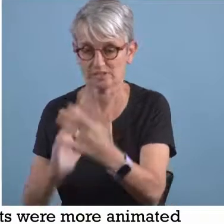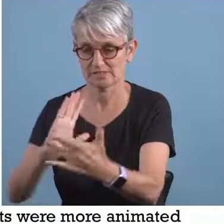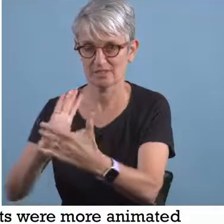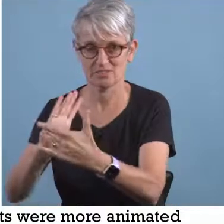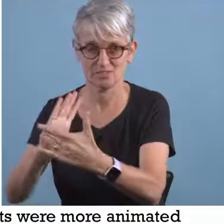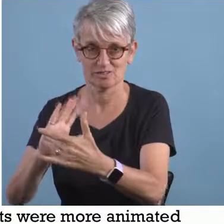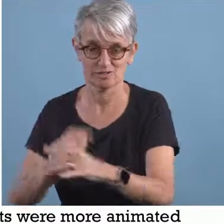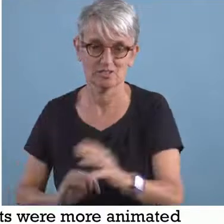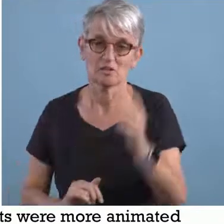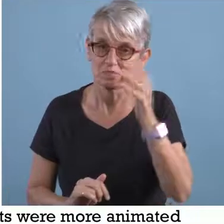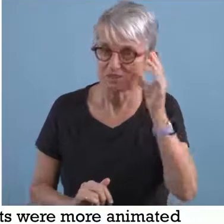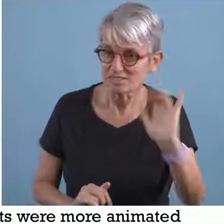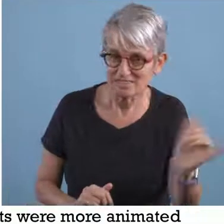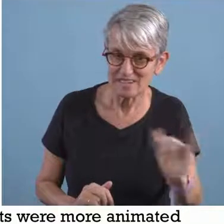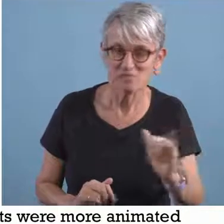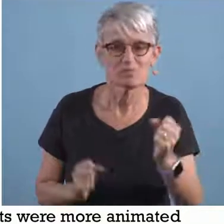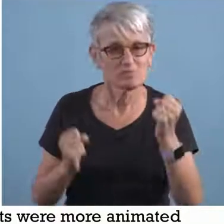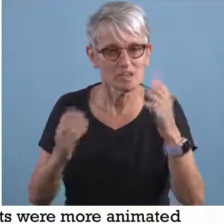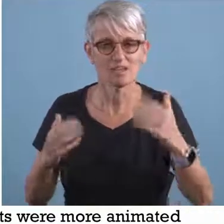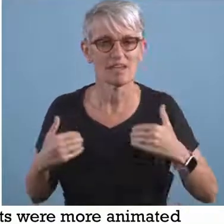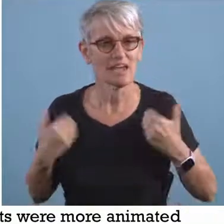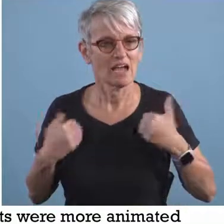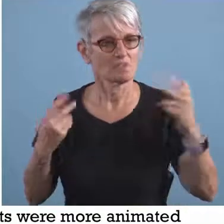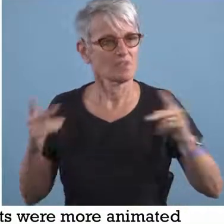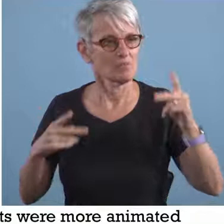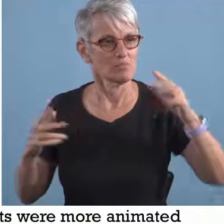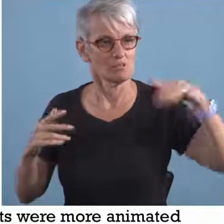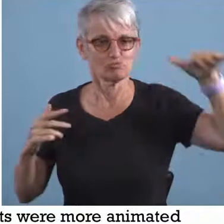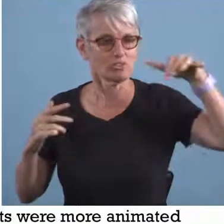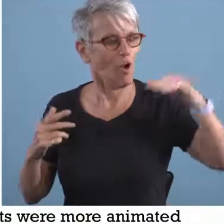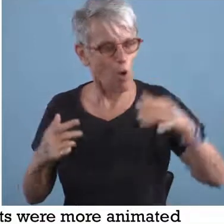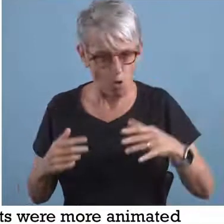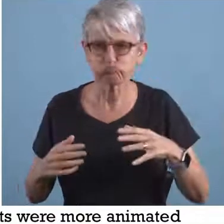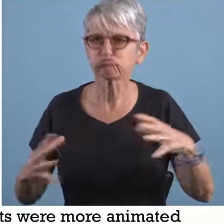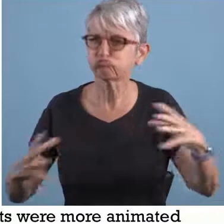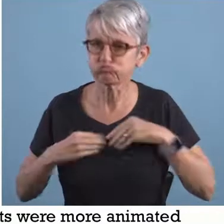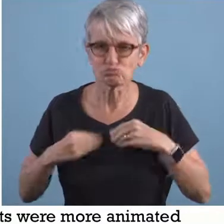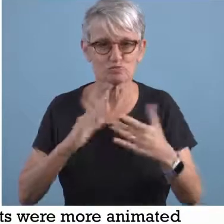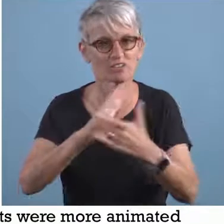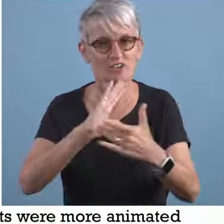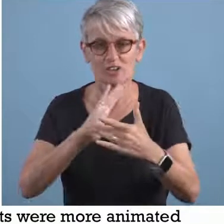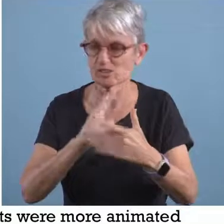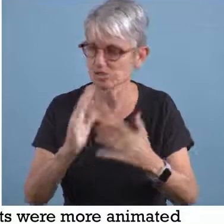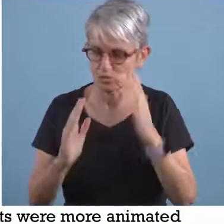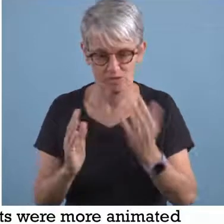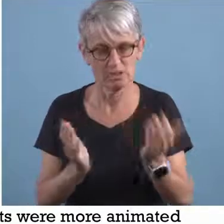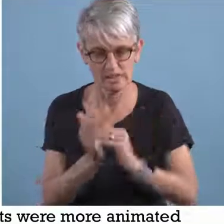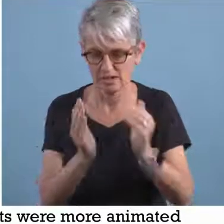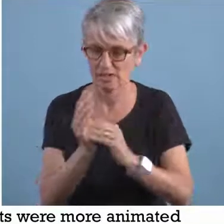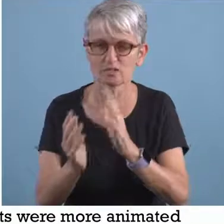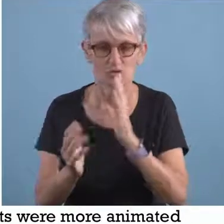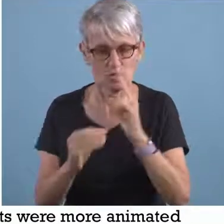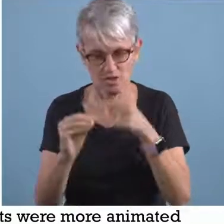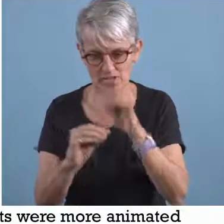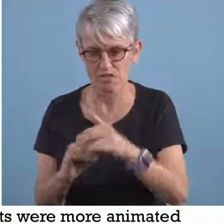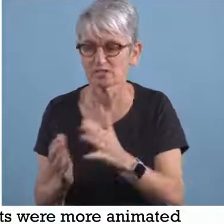parents. A lot of the millennials are absolutely fine with technology. That's a theme that's going to keep coming up. Some